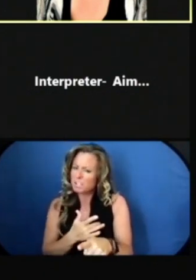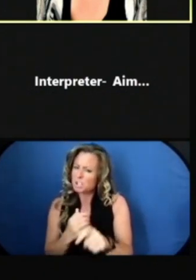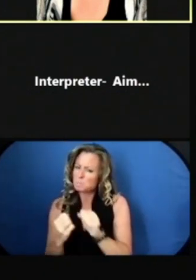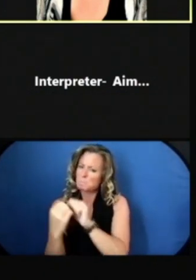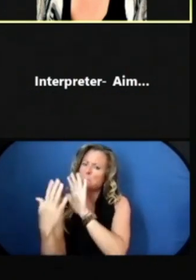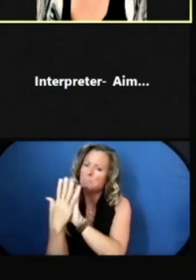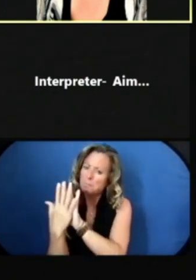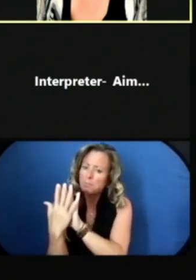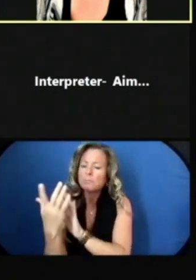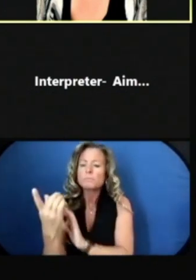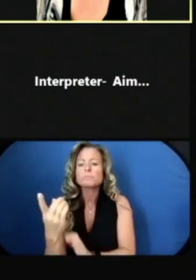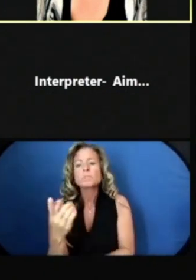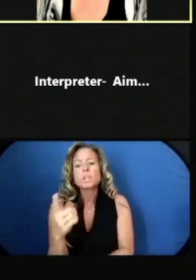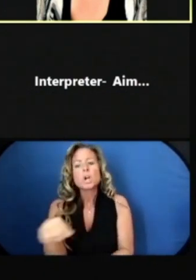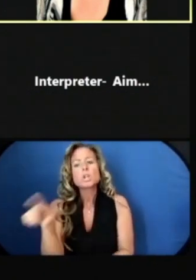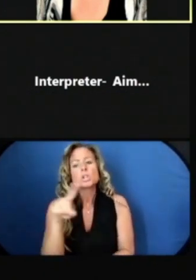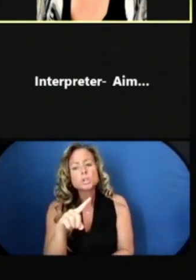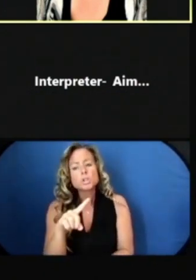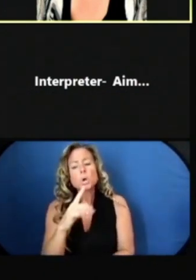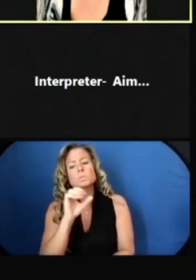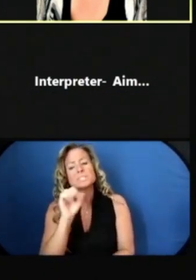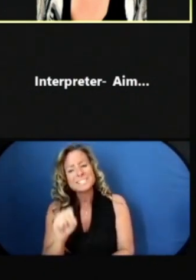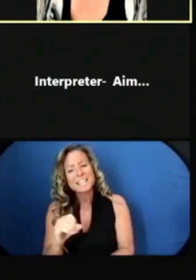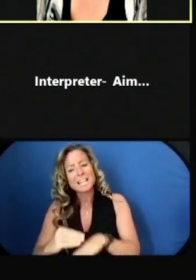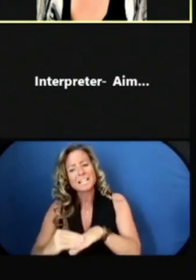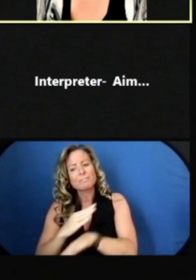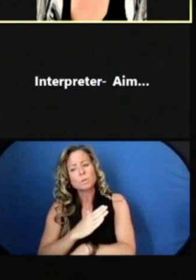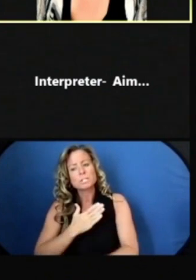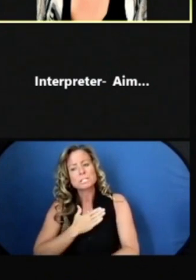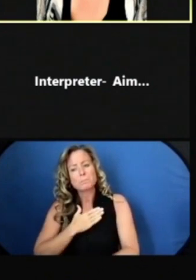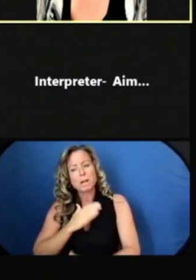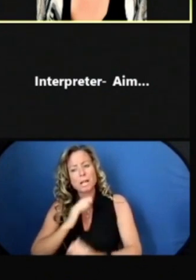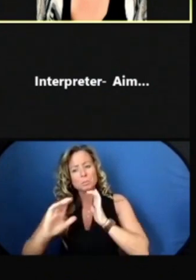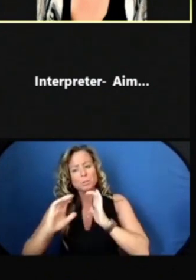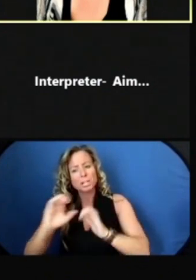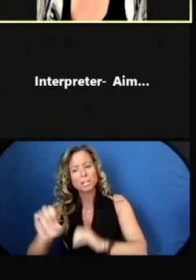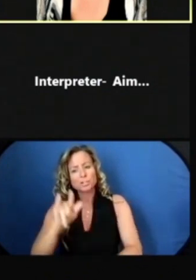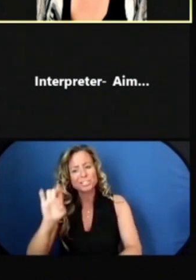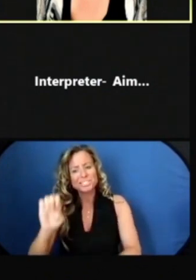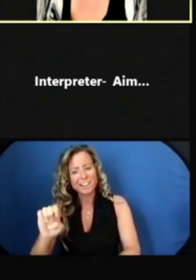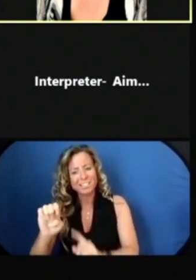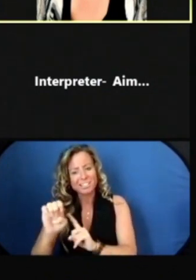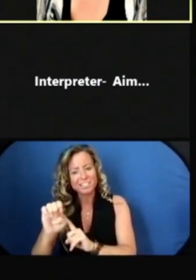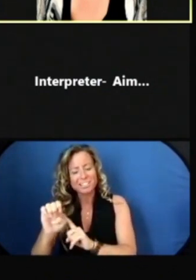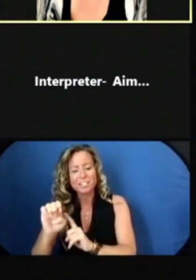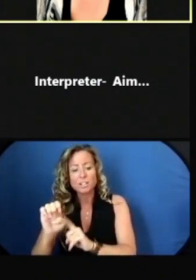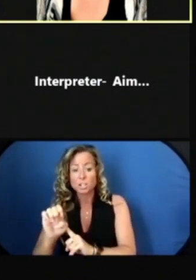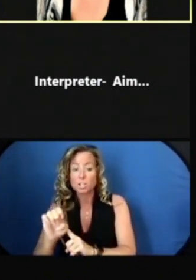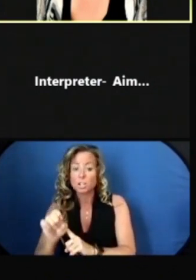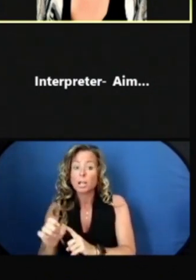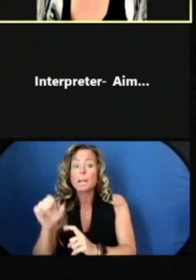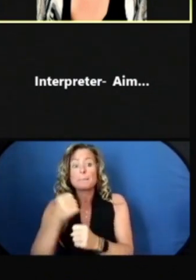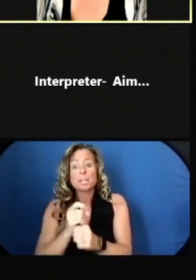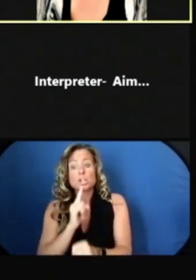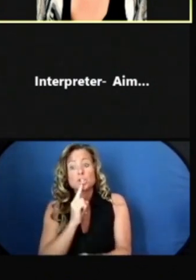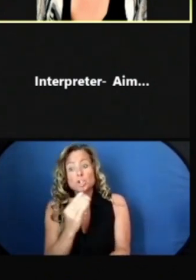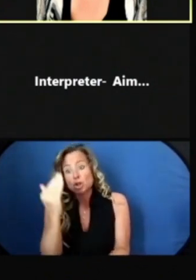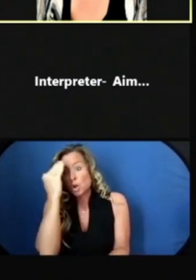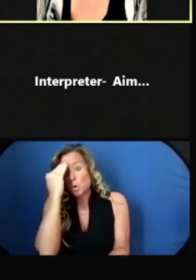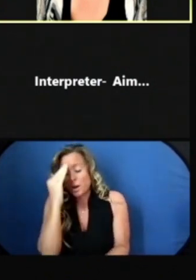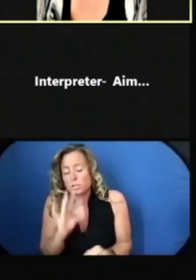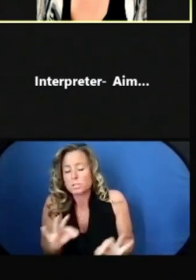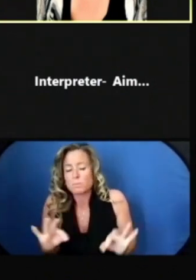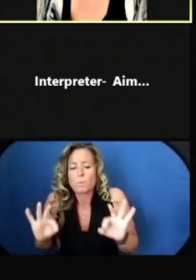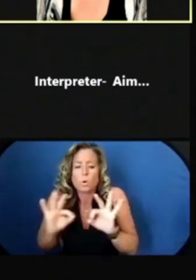can unconsciously influence your communication. So being aware is really important. That's